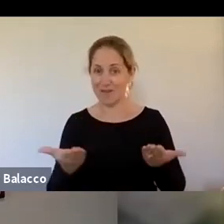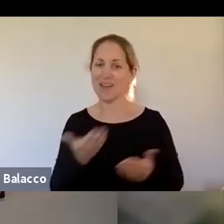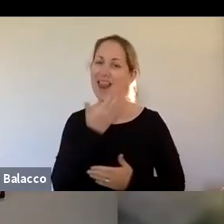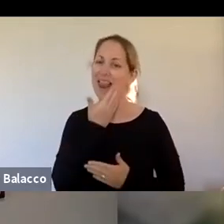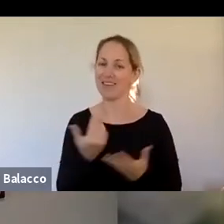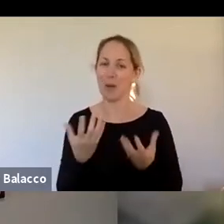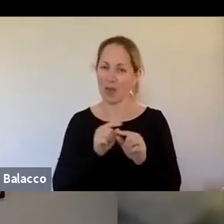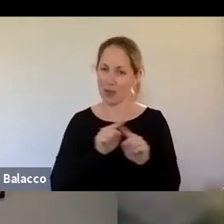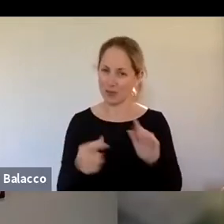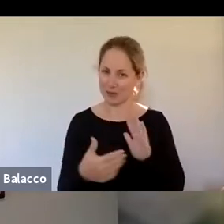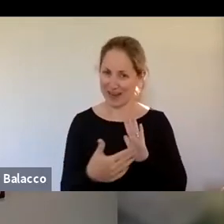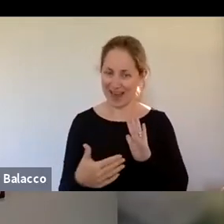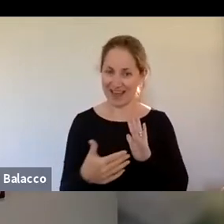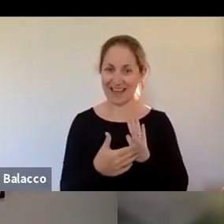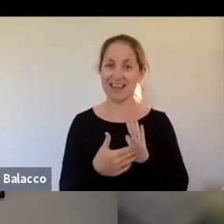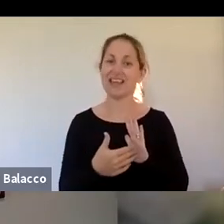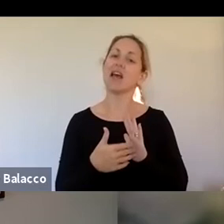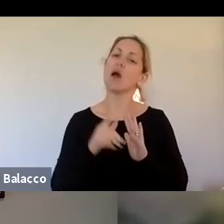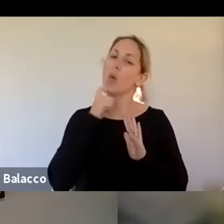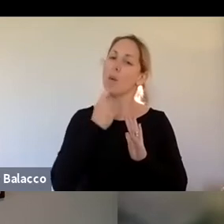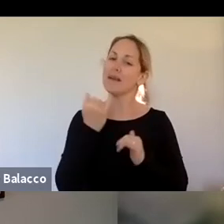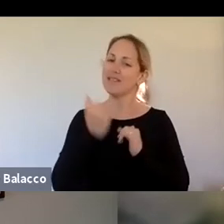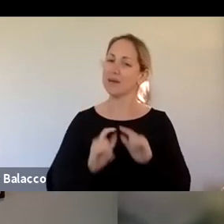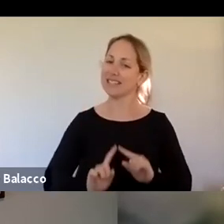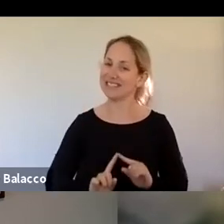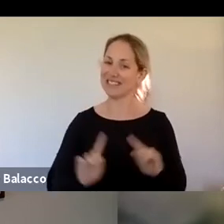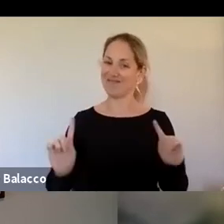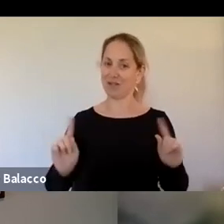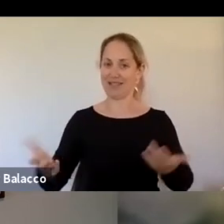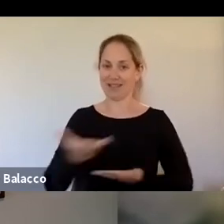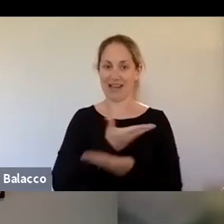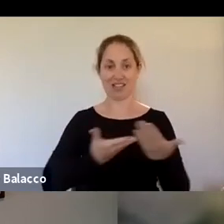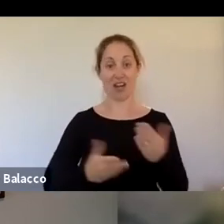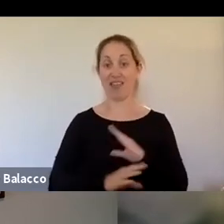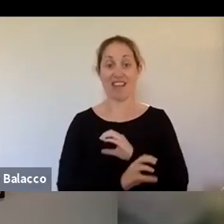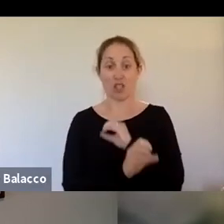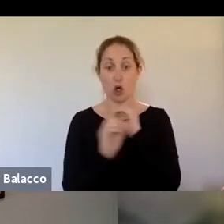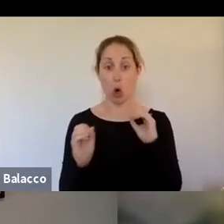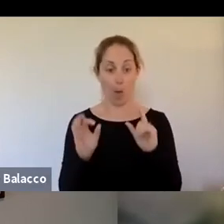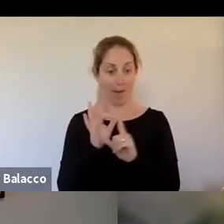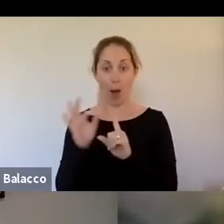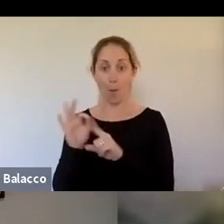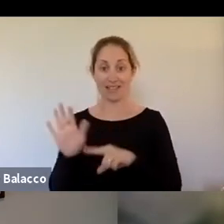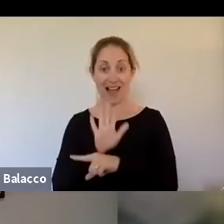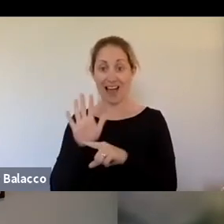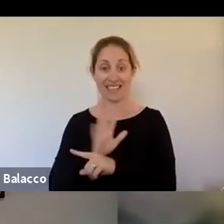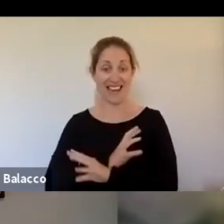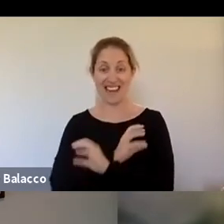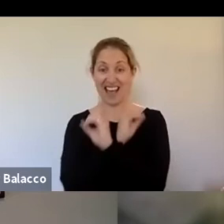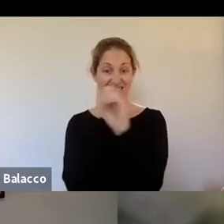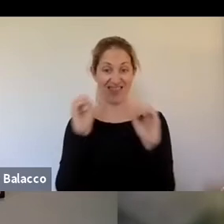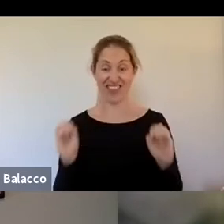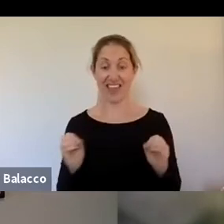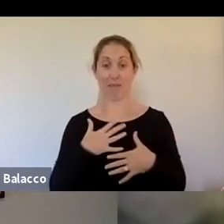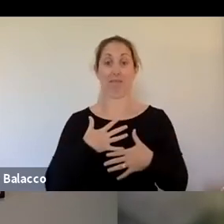today. We're going to actually have a bit of a different discussion today with no slides. oh my God, we're just going to